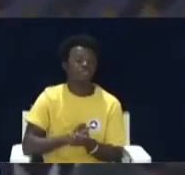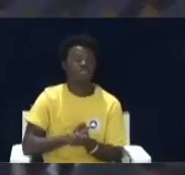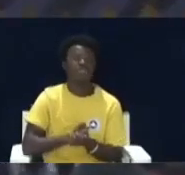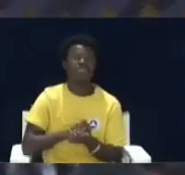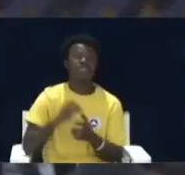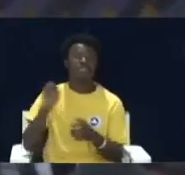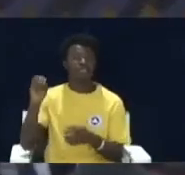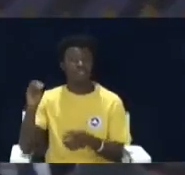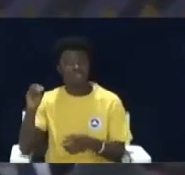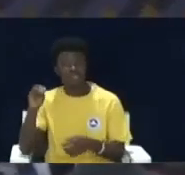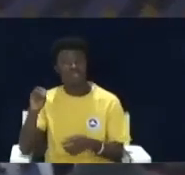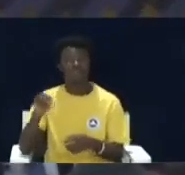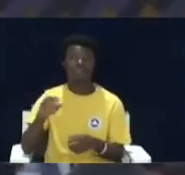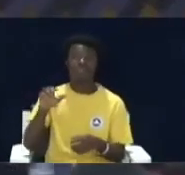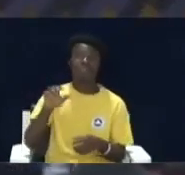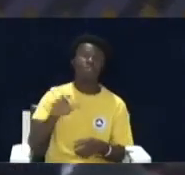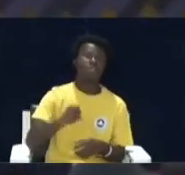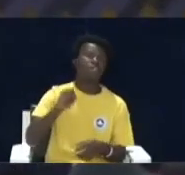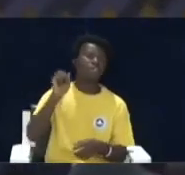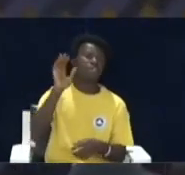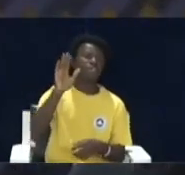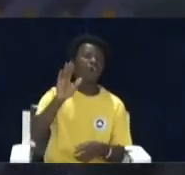So, you take your offering,